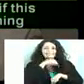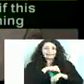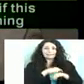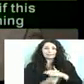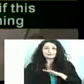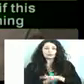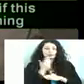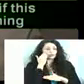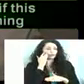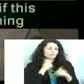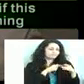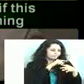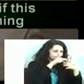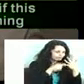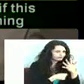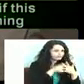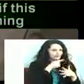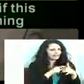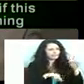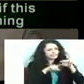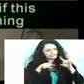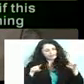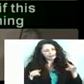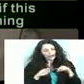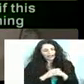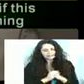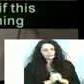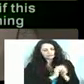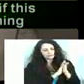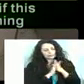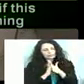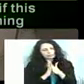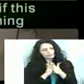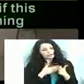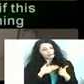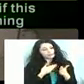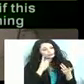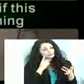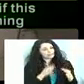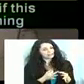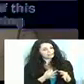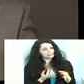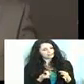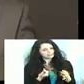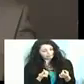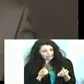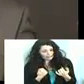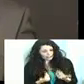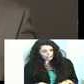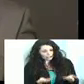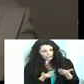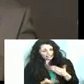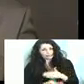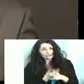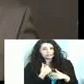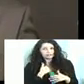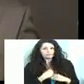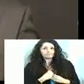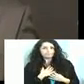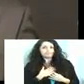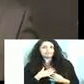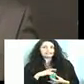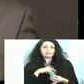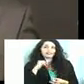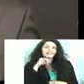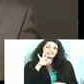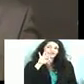this morning. We know that you have a choice in worshiping communities, but we really are glad that you've chosen to be with us this morning. I wonder if you indulge my spirit, if indeed you're with us